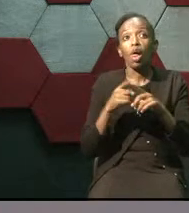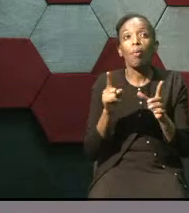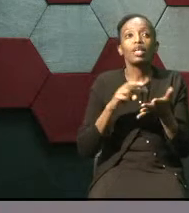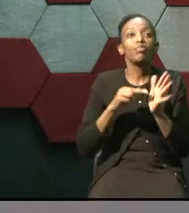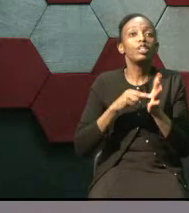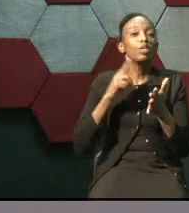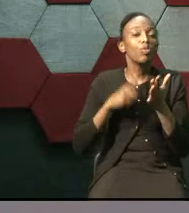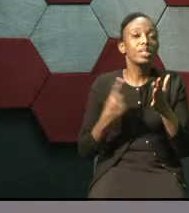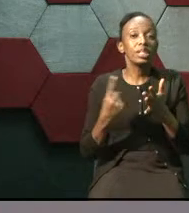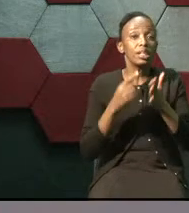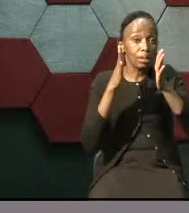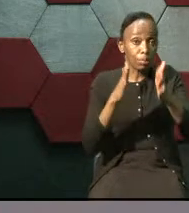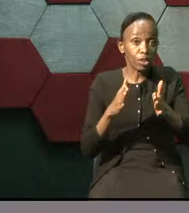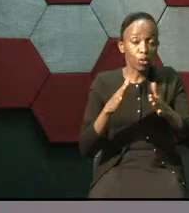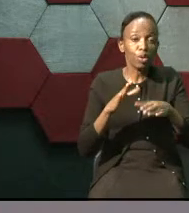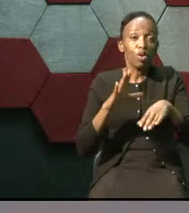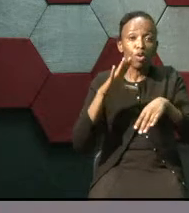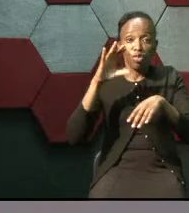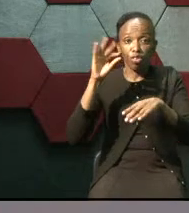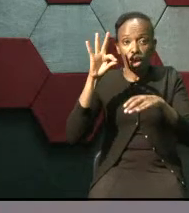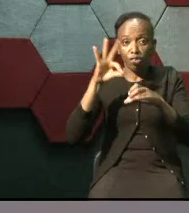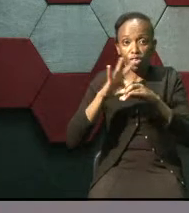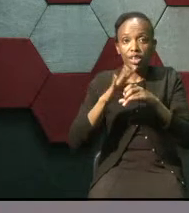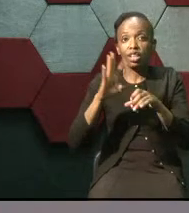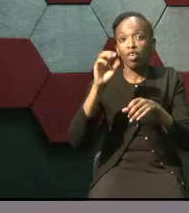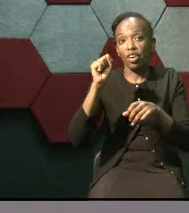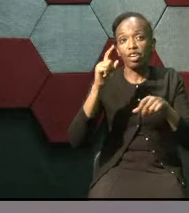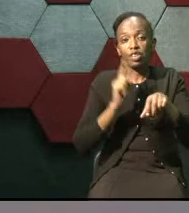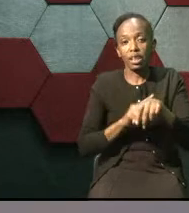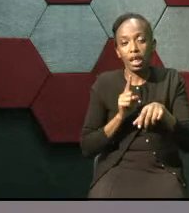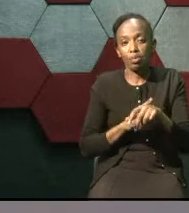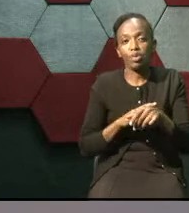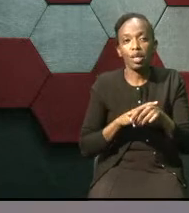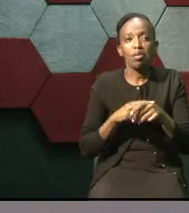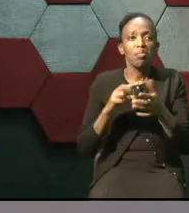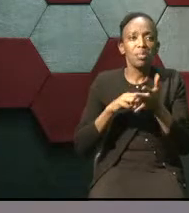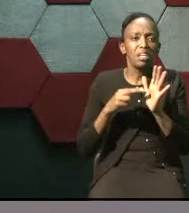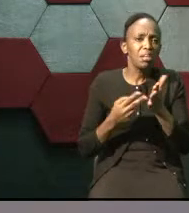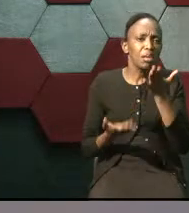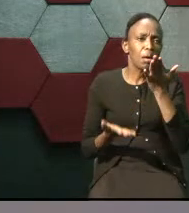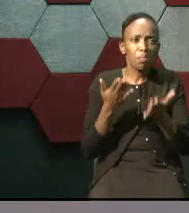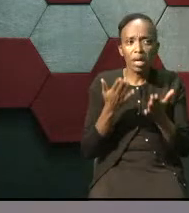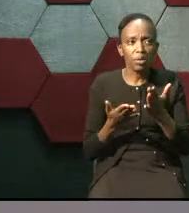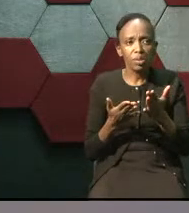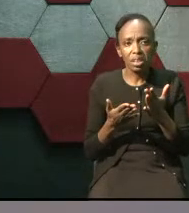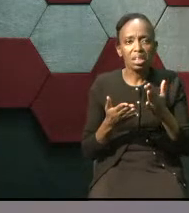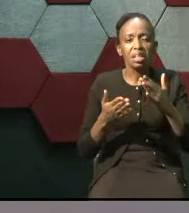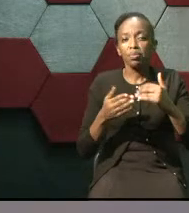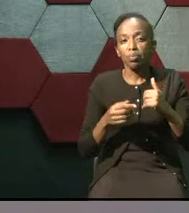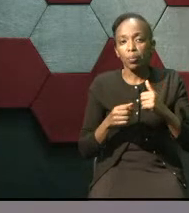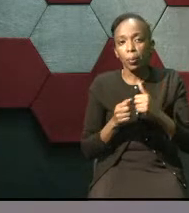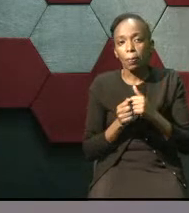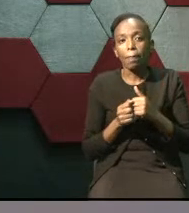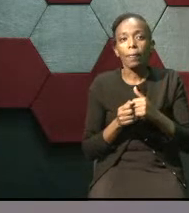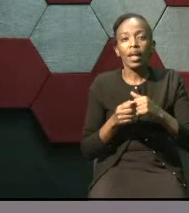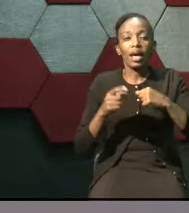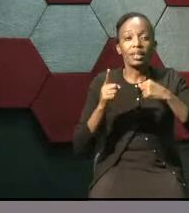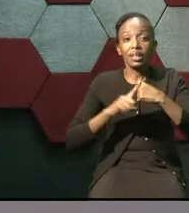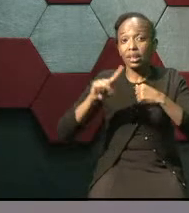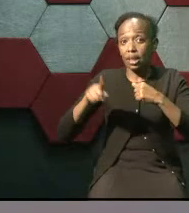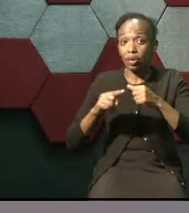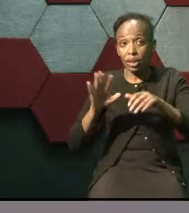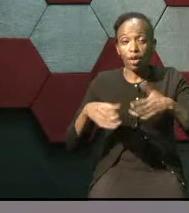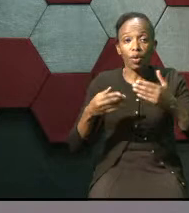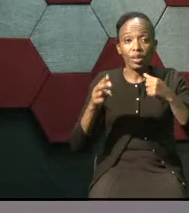means that each person gets to vote 5 times. So this actually goes down to about 6,000, 7,000 registered voters.